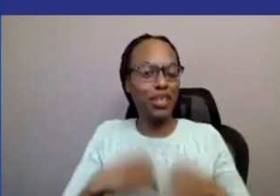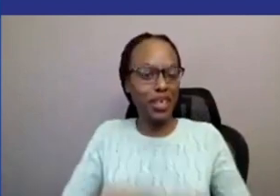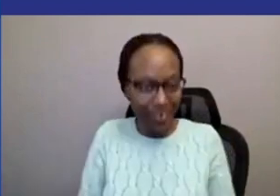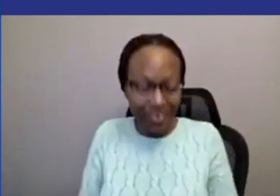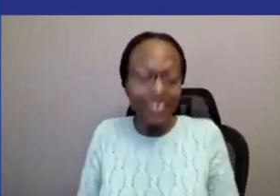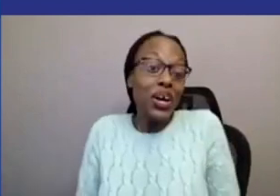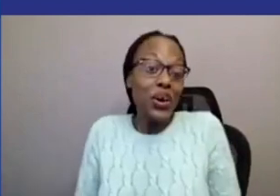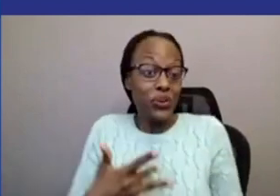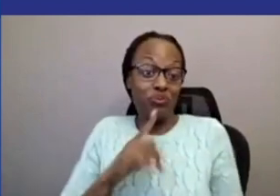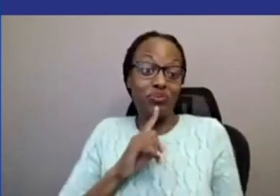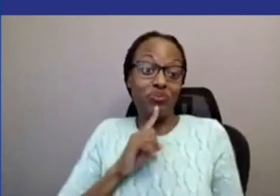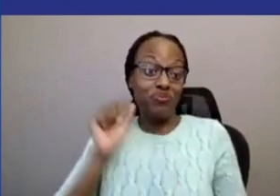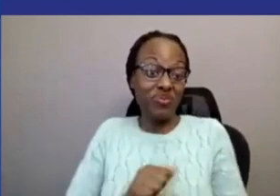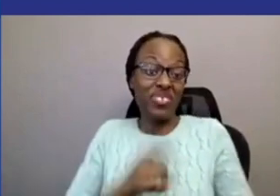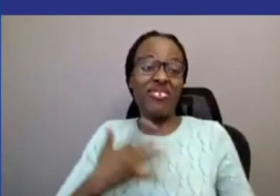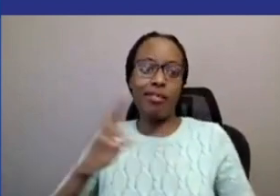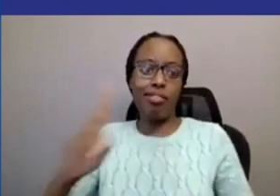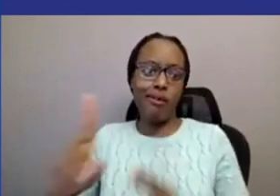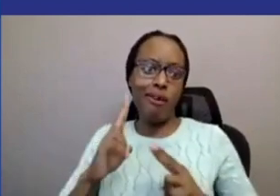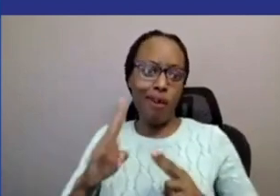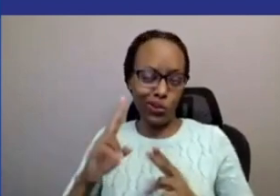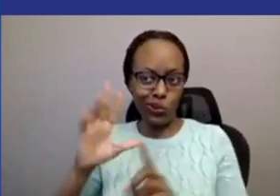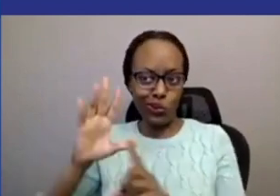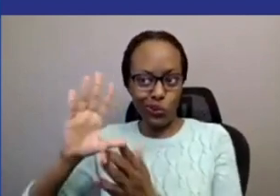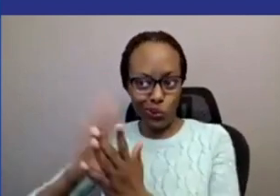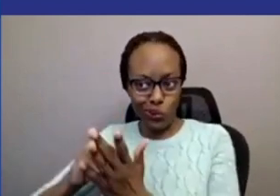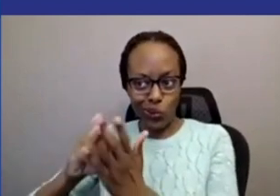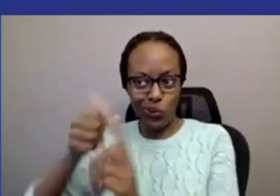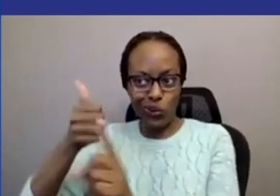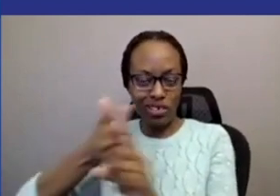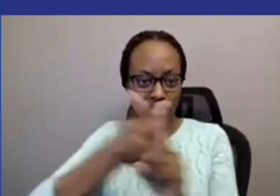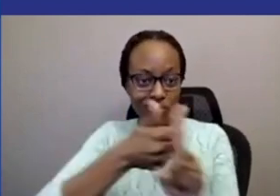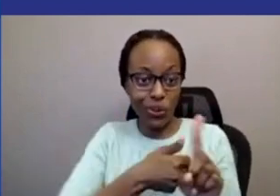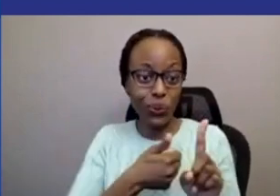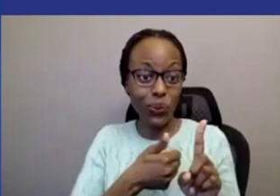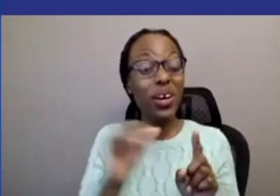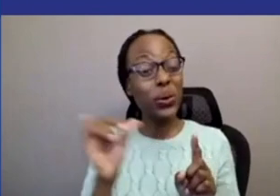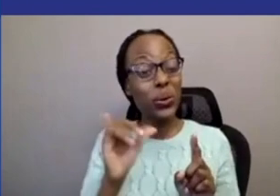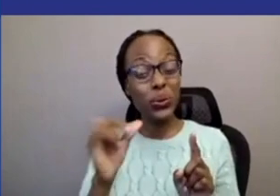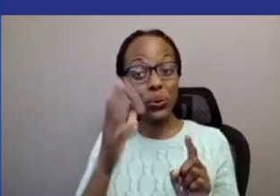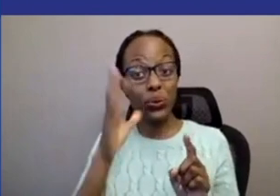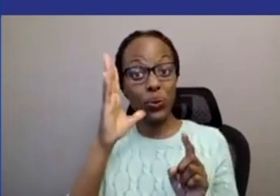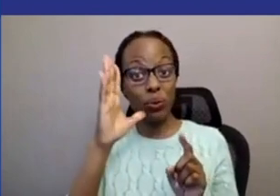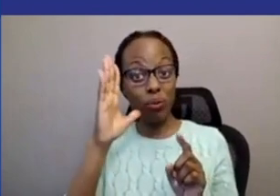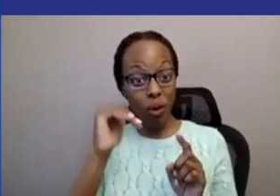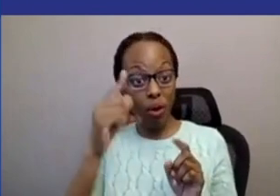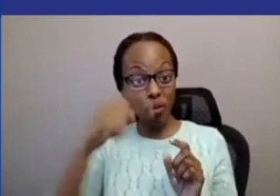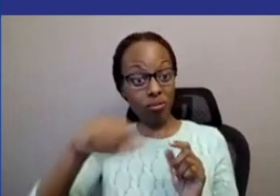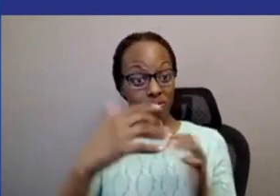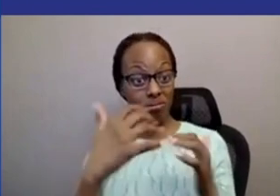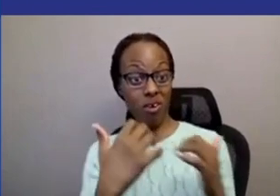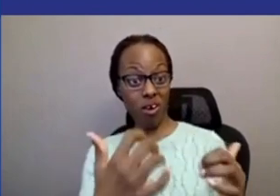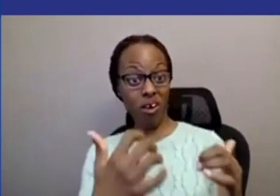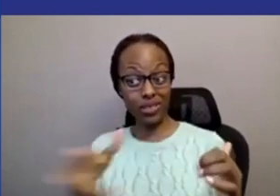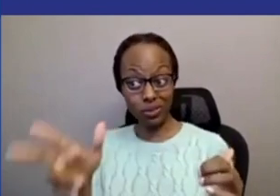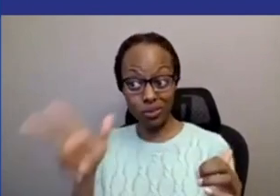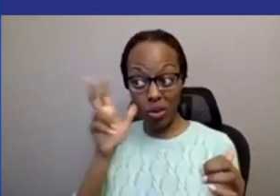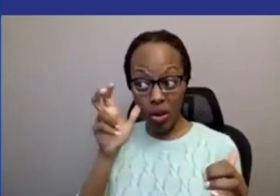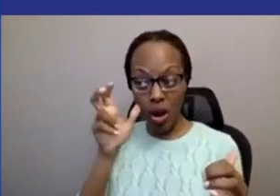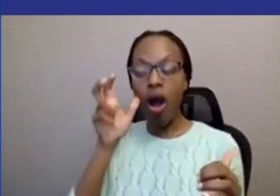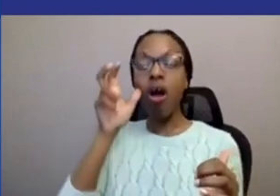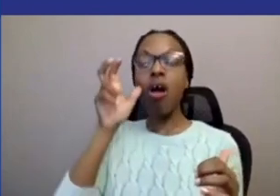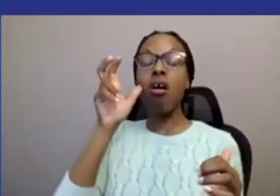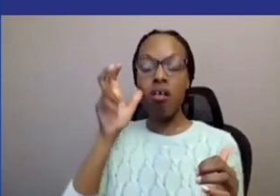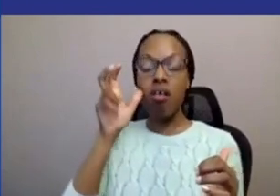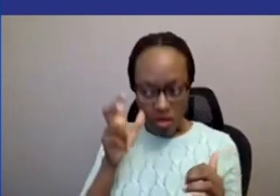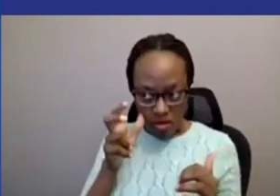you. And I hope that people are walking away from here with some real value, because these are people who are